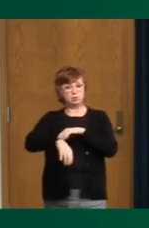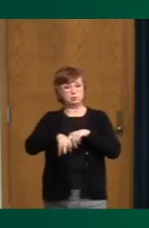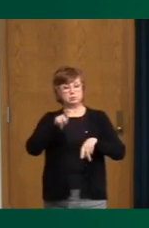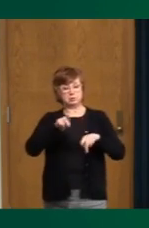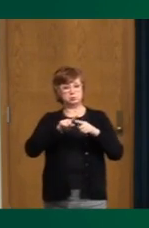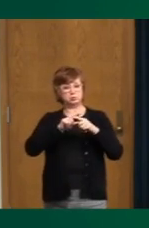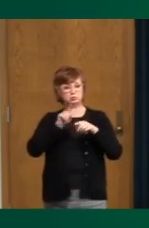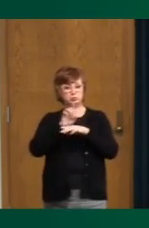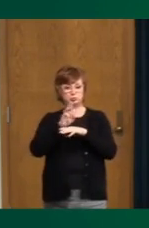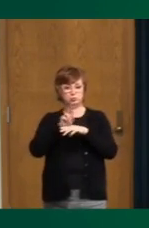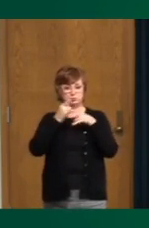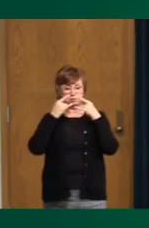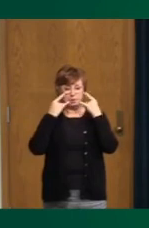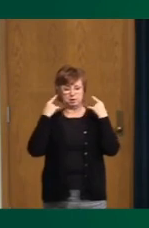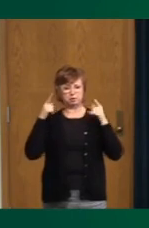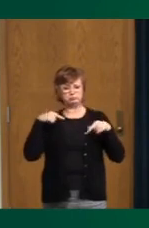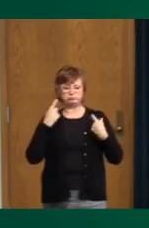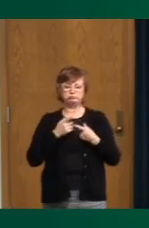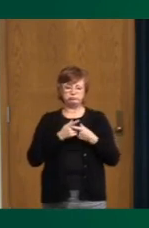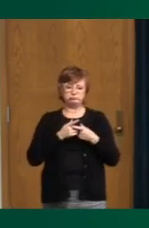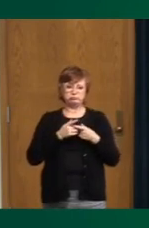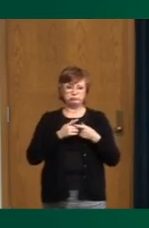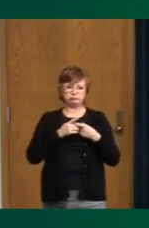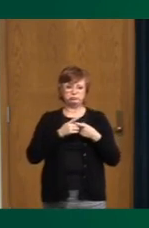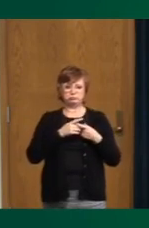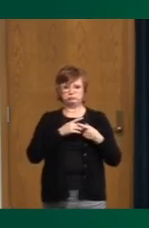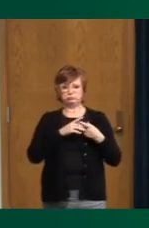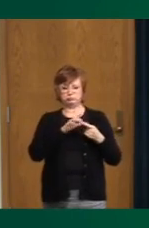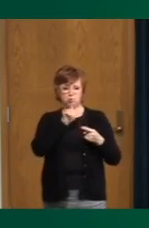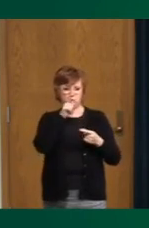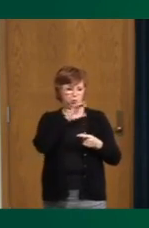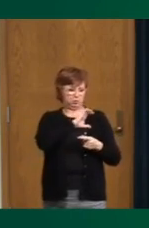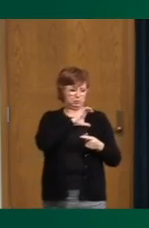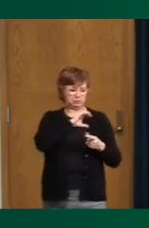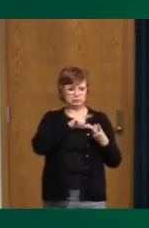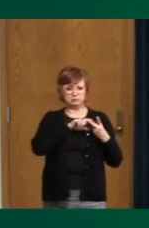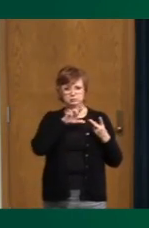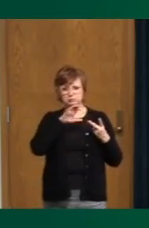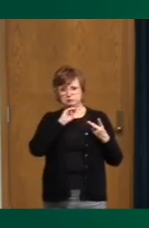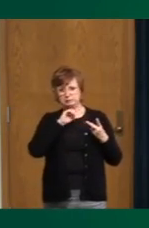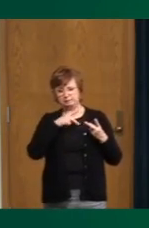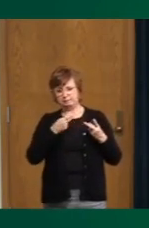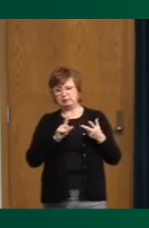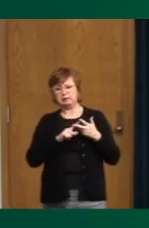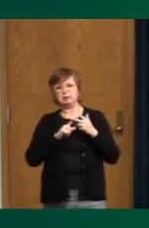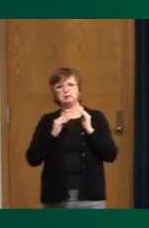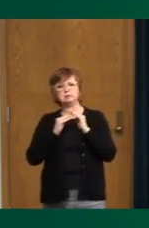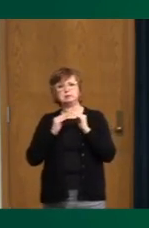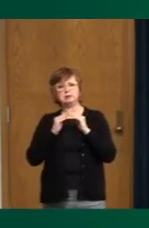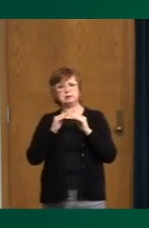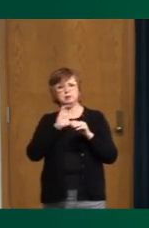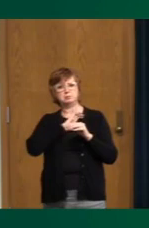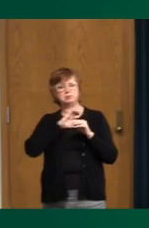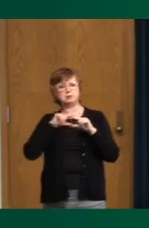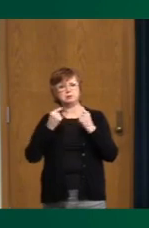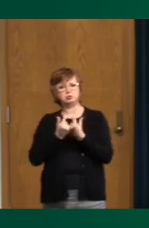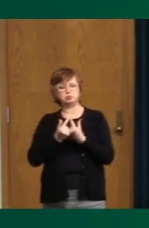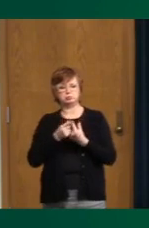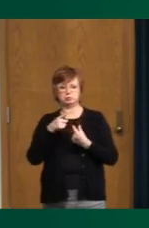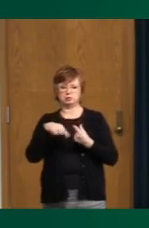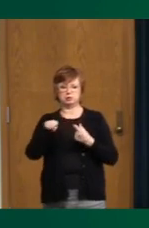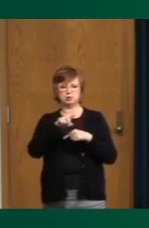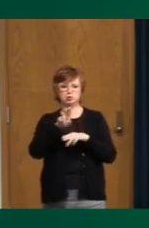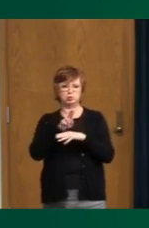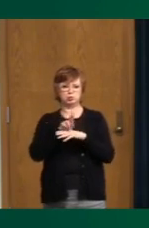appropriate. The enforcement officials, whether they be the police, the RCMP, municipal police forces, have used their discretion.